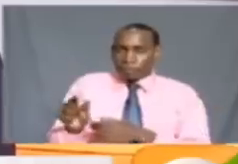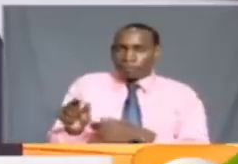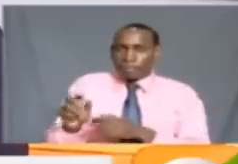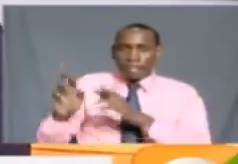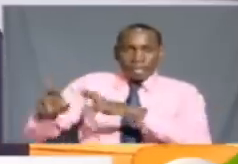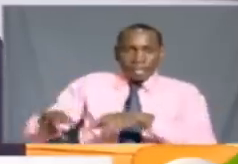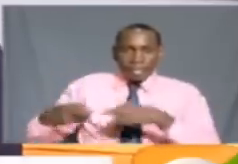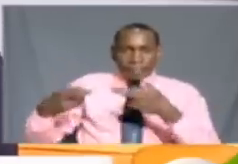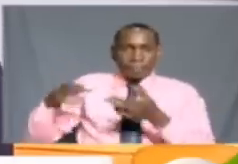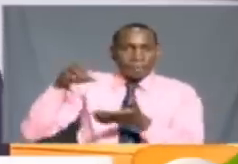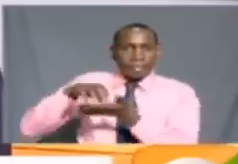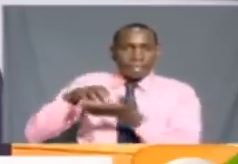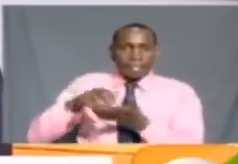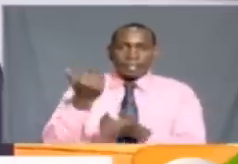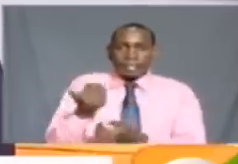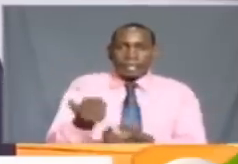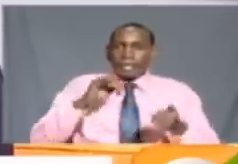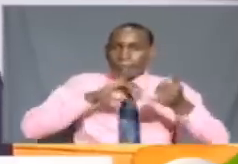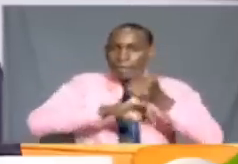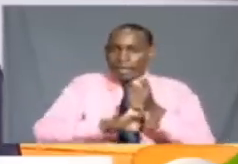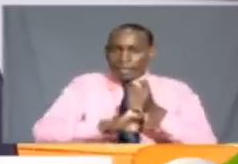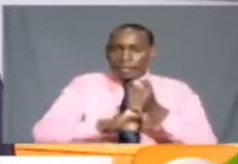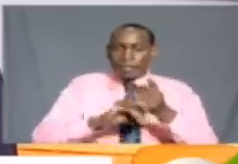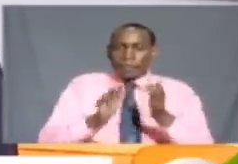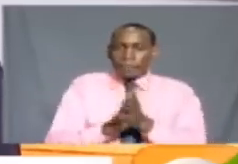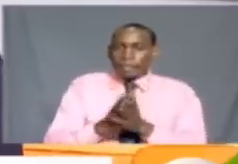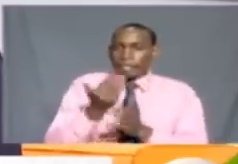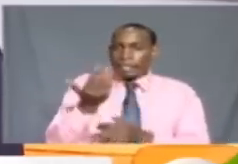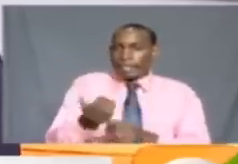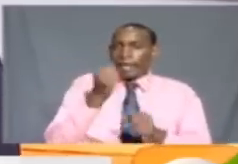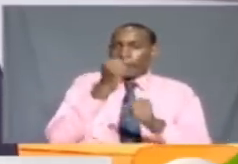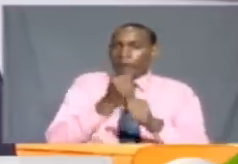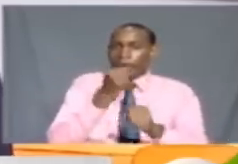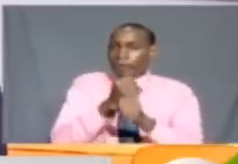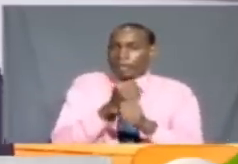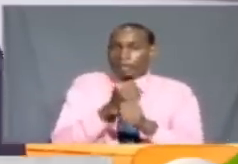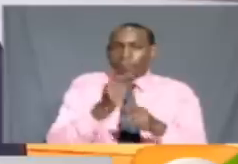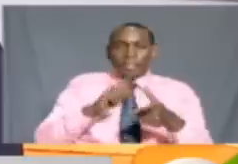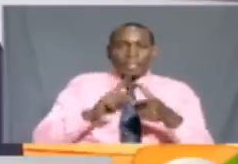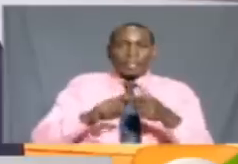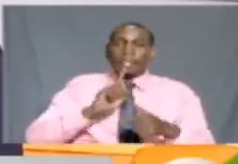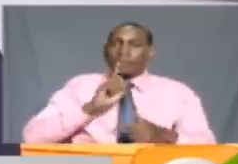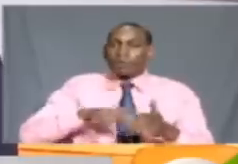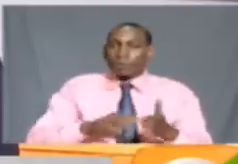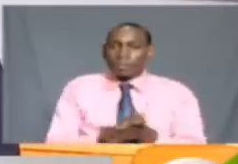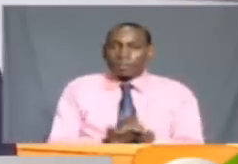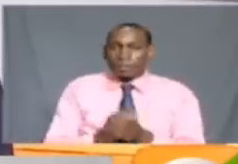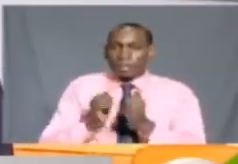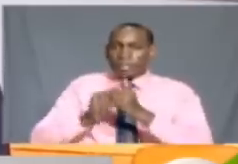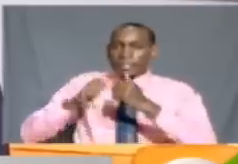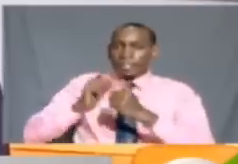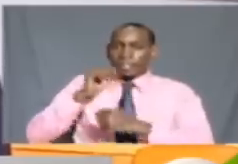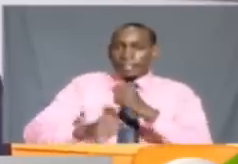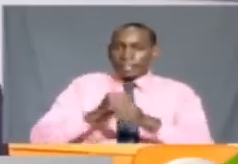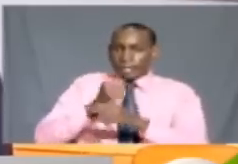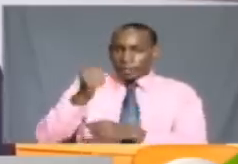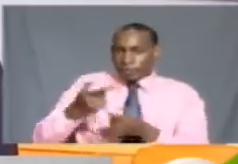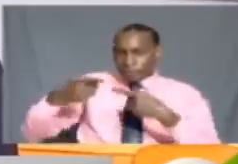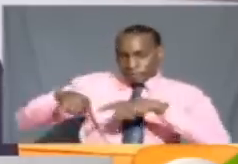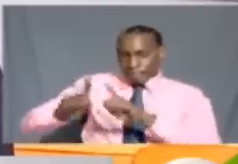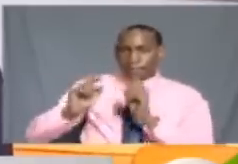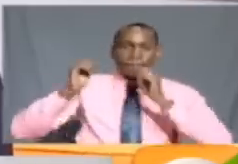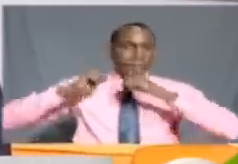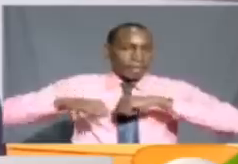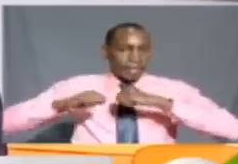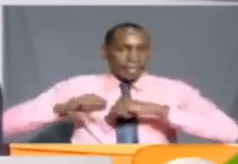exploitation, for child marriage, for child labor, then, you know, you're told you're a 16-year-old, you consented,